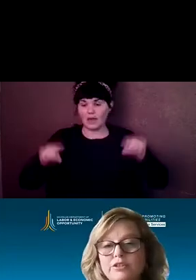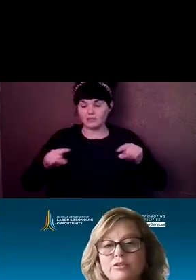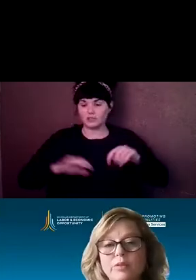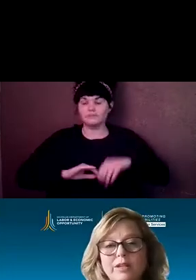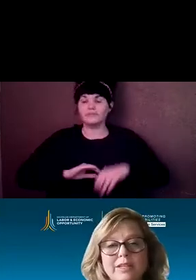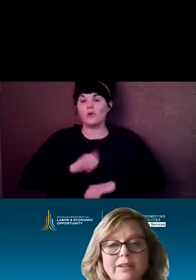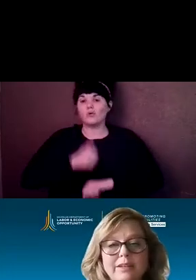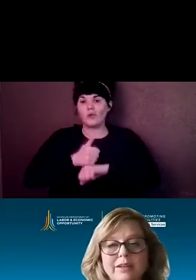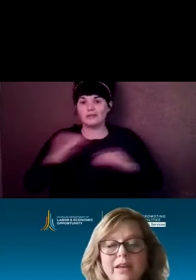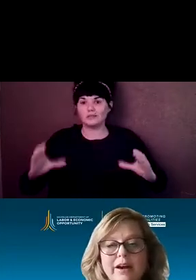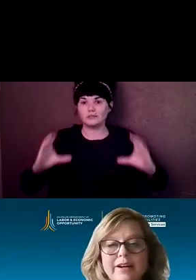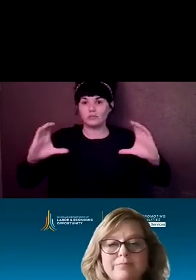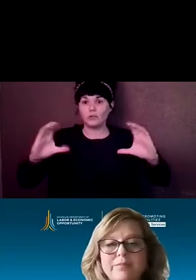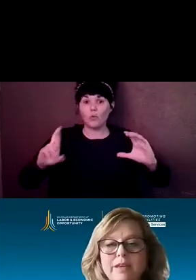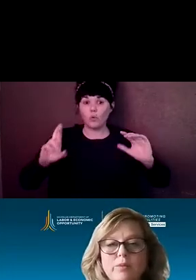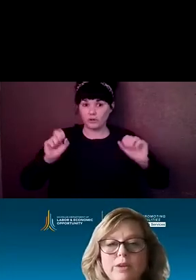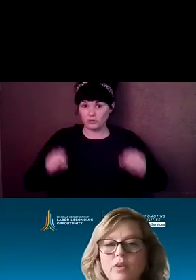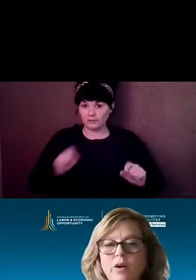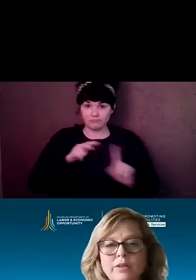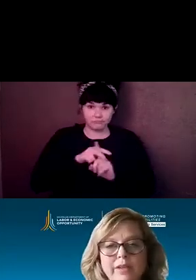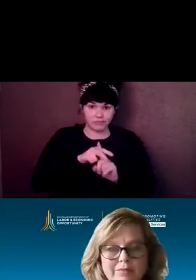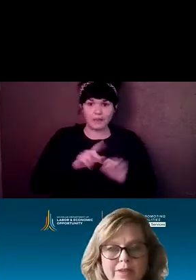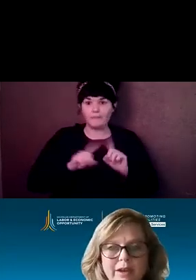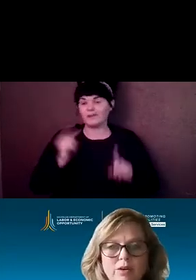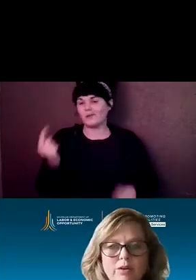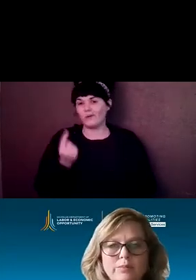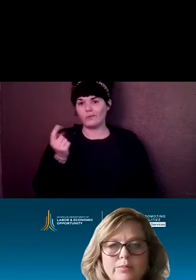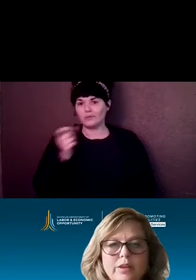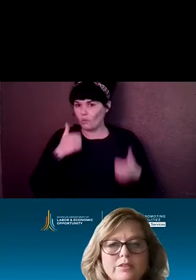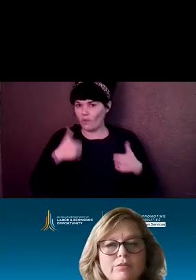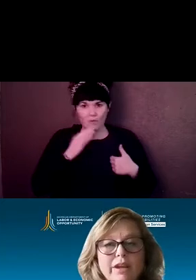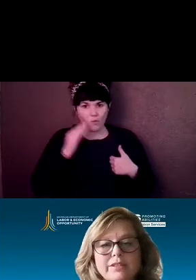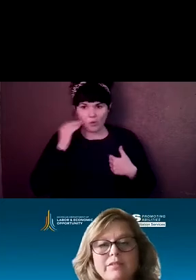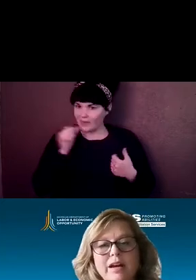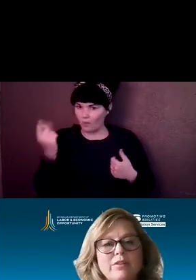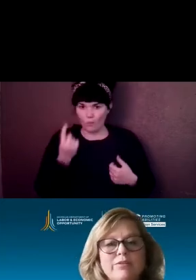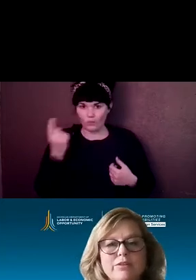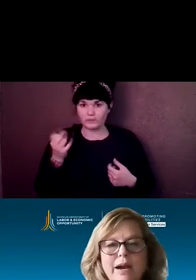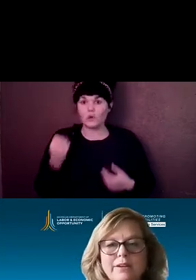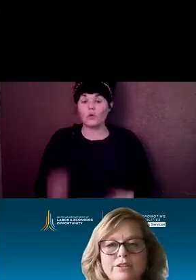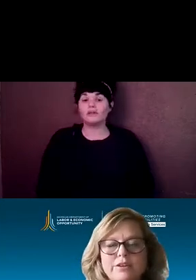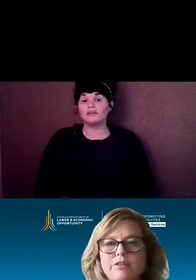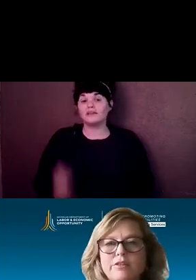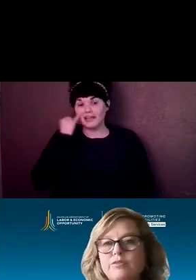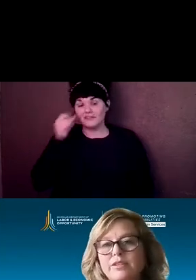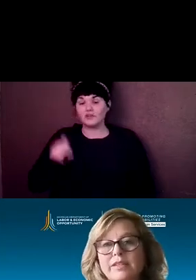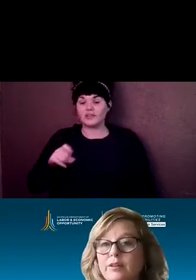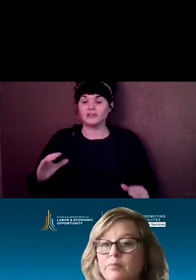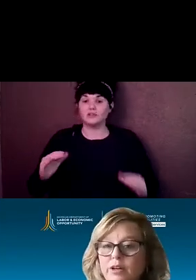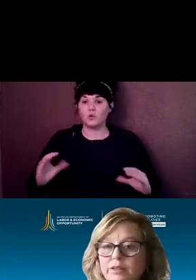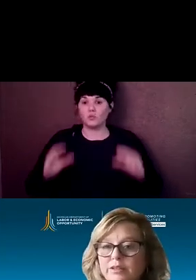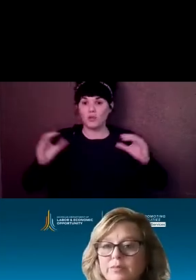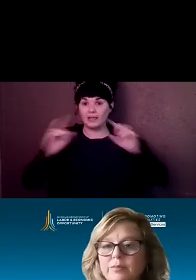monitor or two plugged in, but we don't always have that at home. So to raise the level of your monitor, you can use a stack